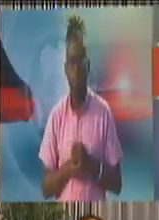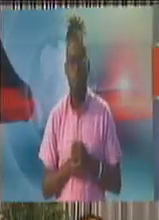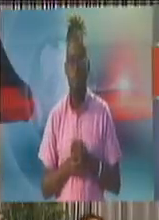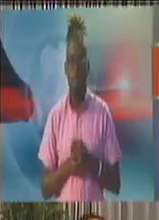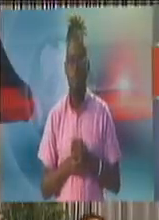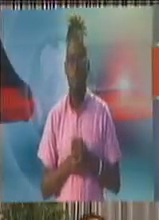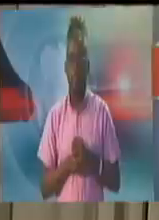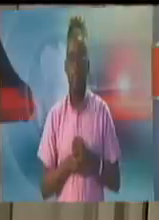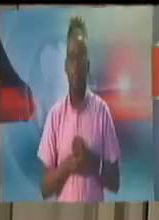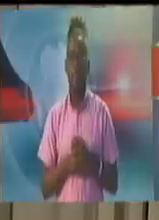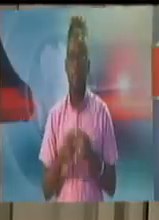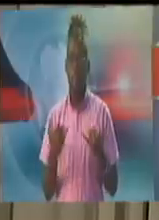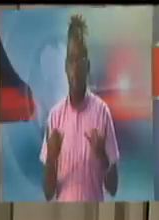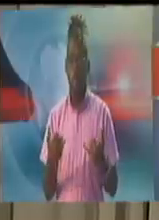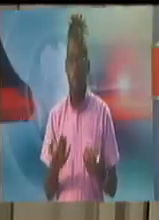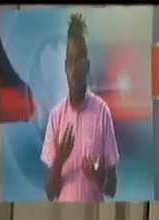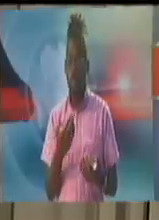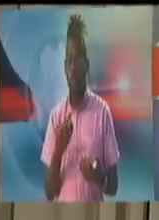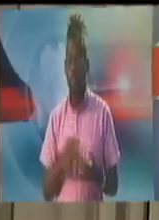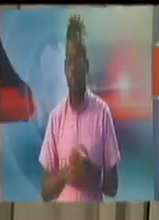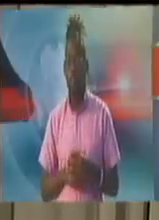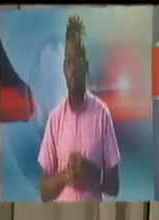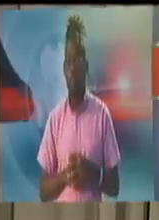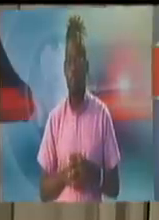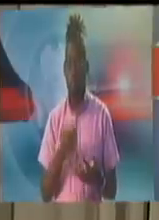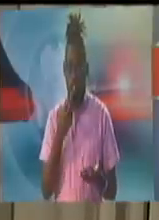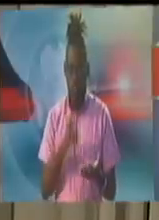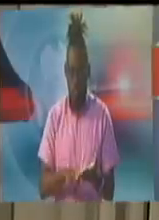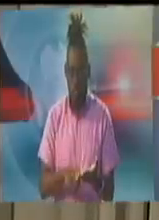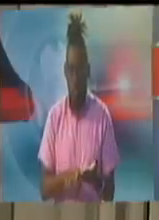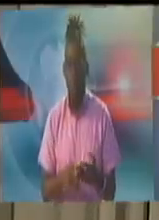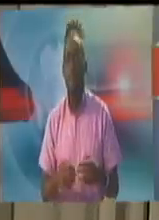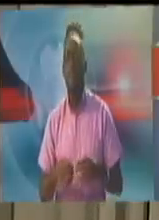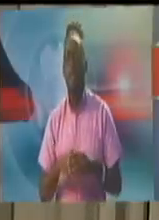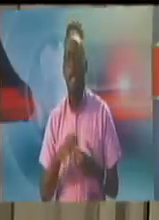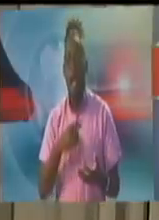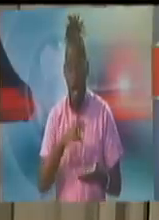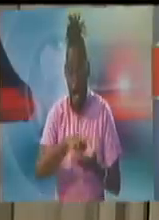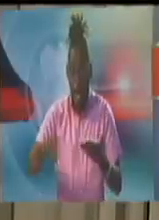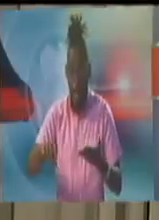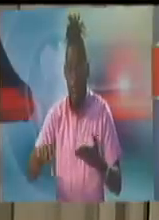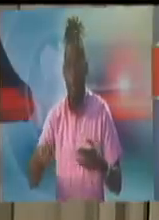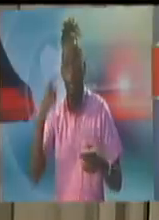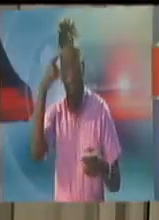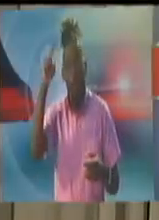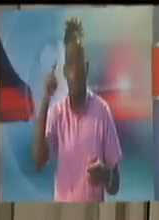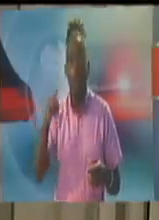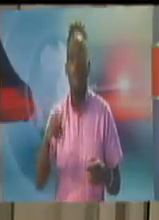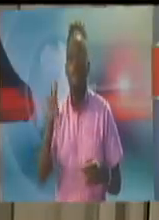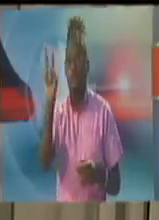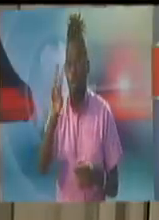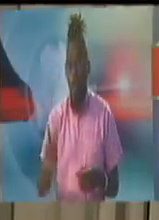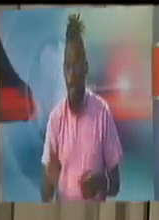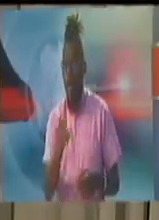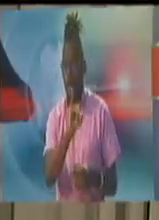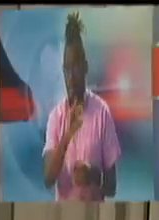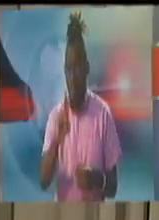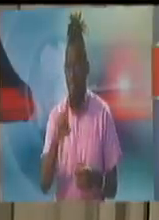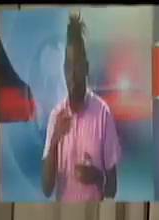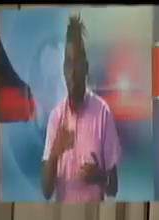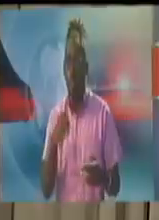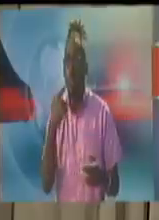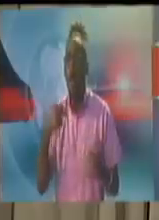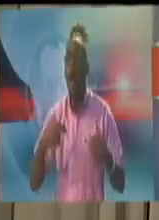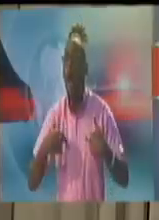registration cards for Venezuelans, this simply doesn't arise. I'd said earlier this year we had granted extensions to those who had the cards in hand.